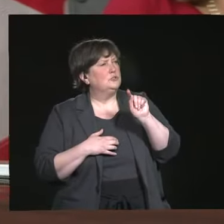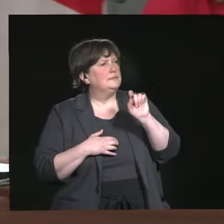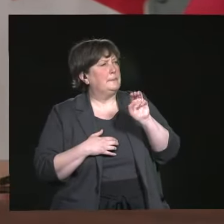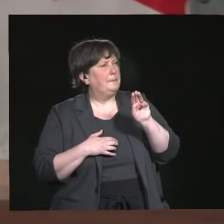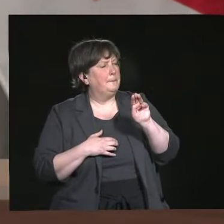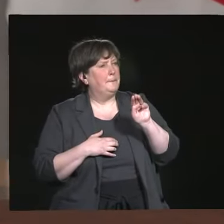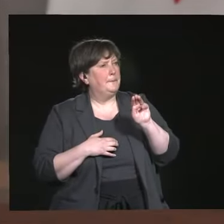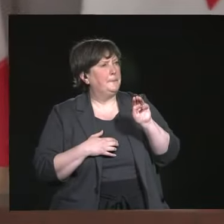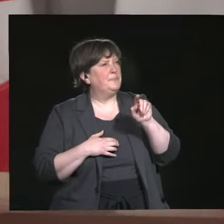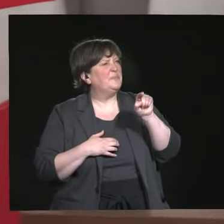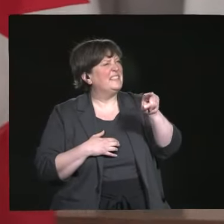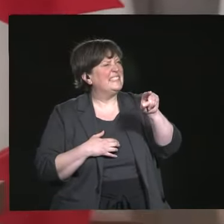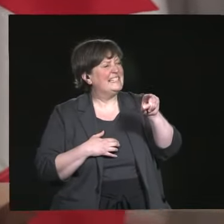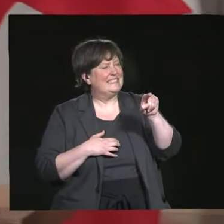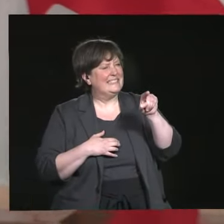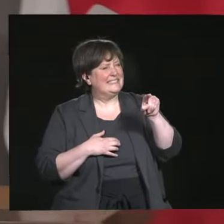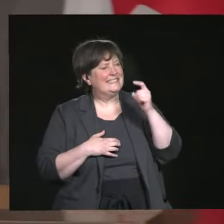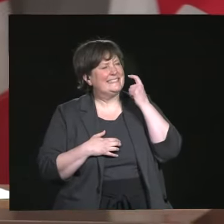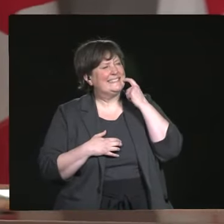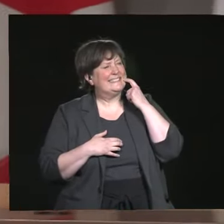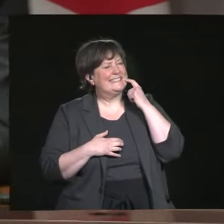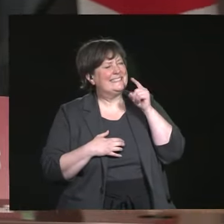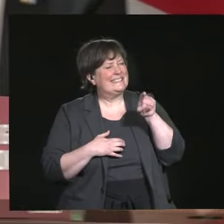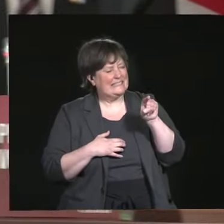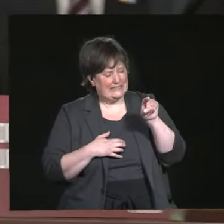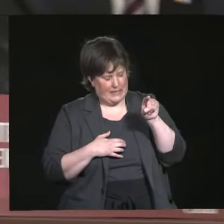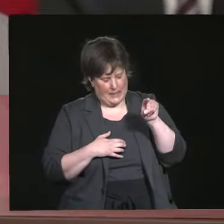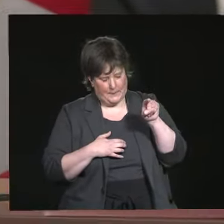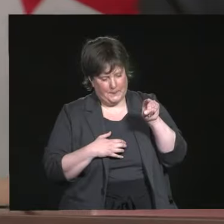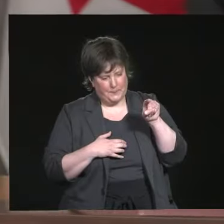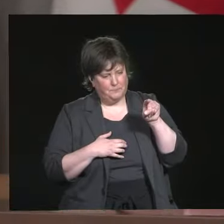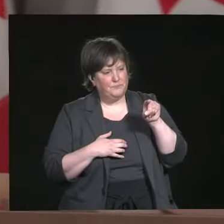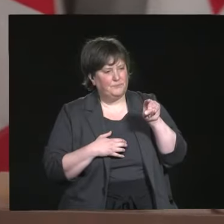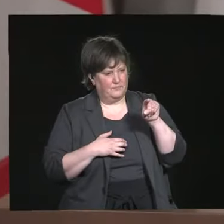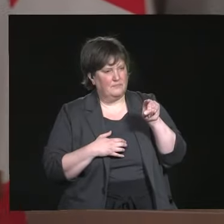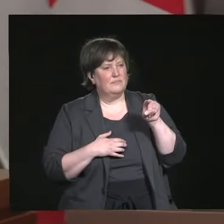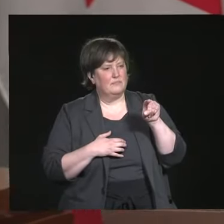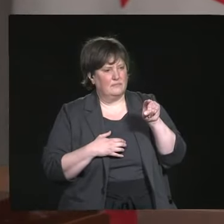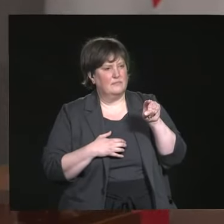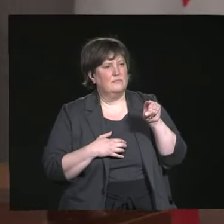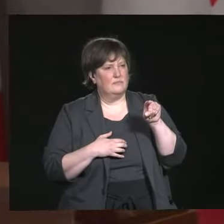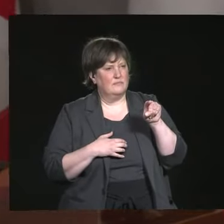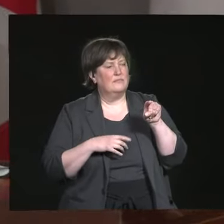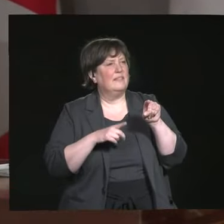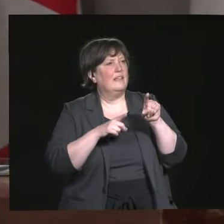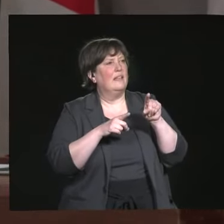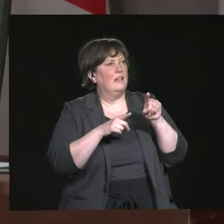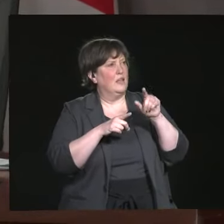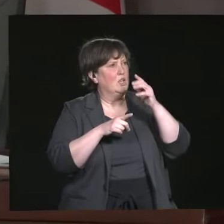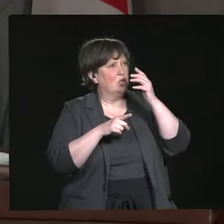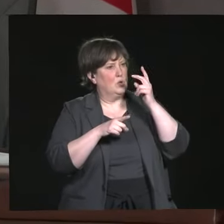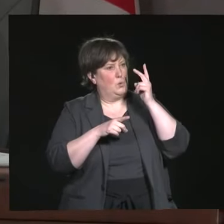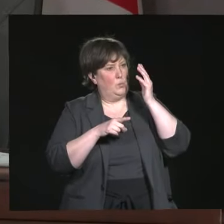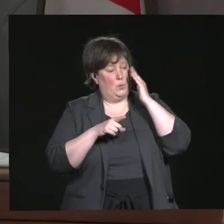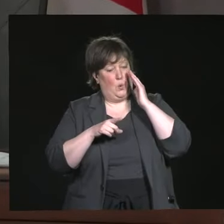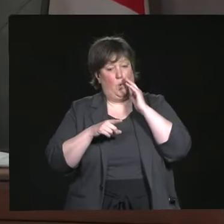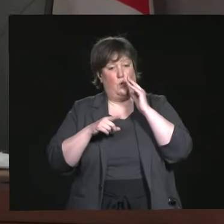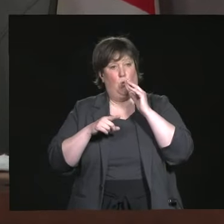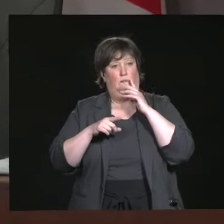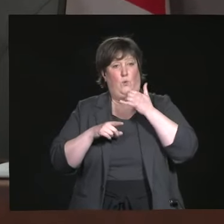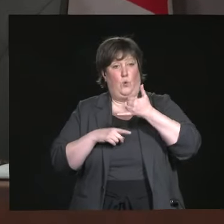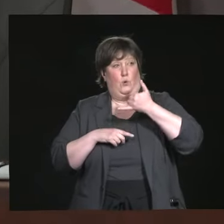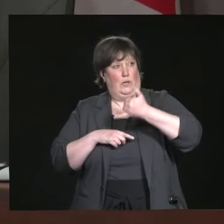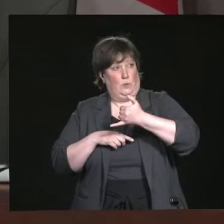mentioned specifically now cases within Inuit and First Nations communities, and I'm just wondering if you